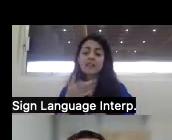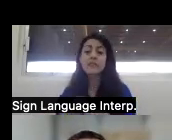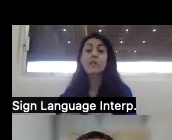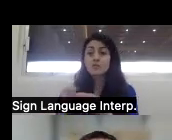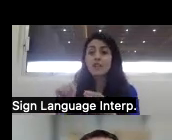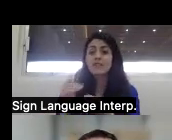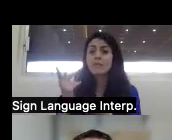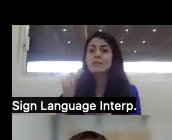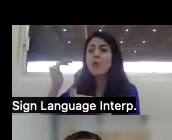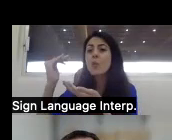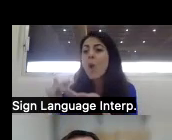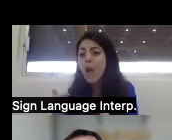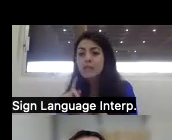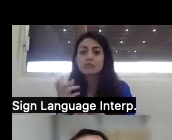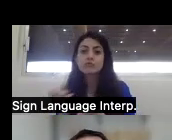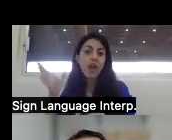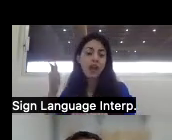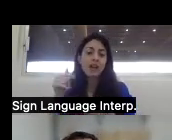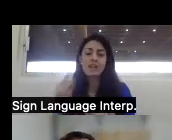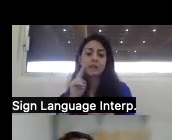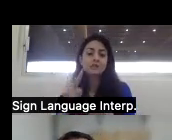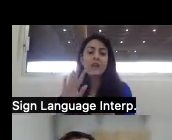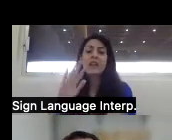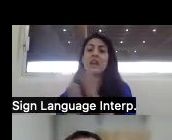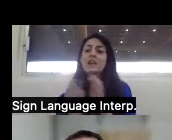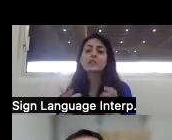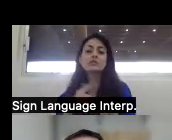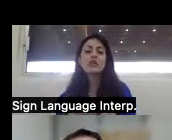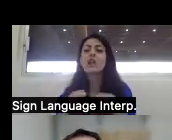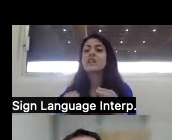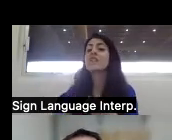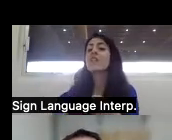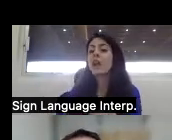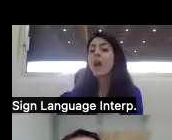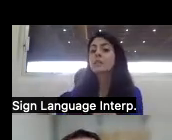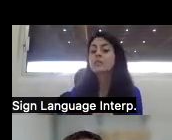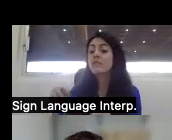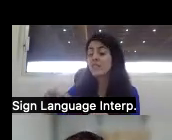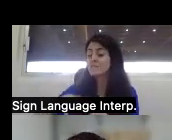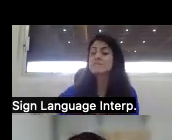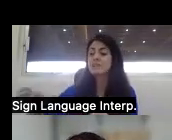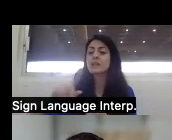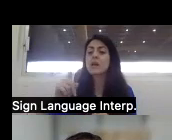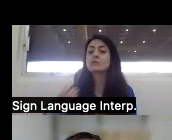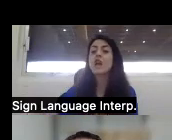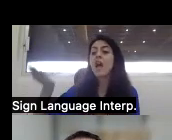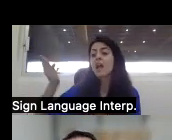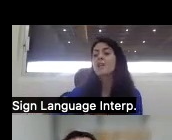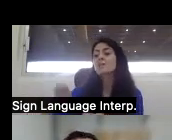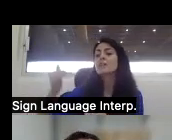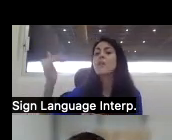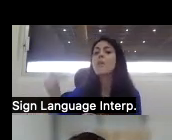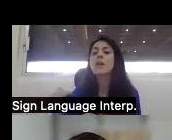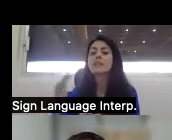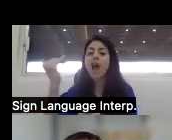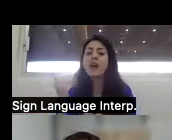spending gap too. So most countries in the region allocate less than 1.5% of their GDP to non-contributory social protection scheme.